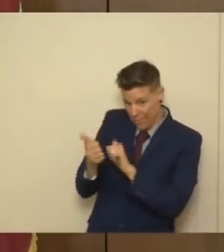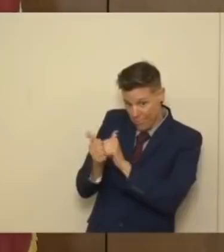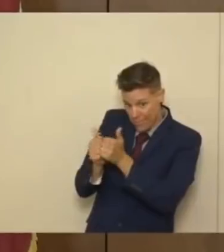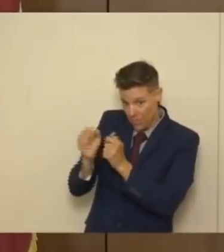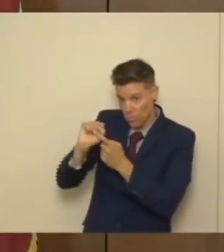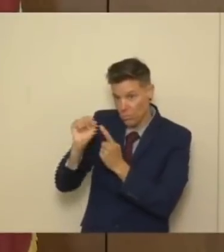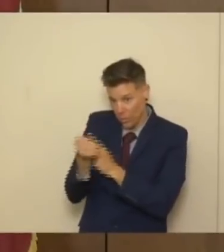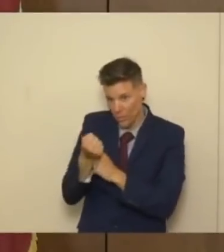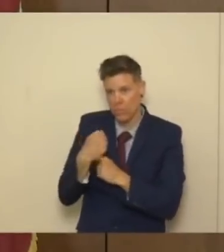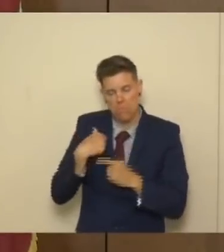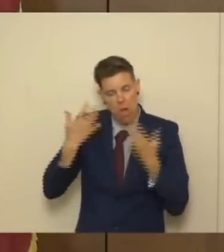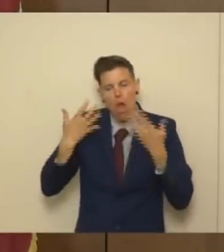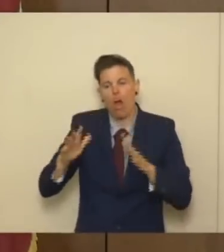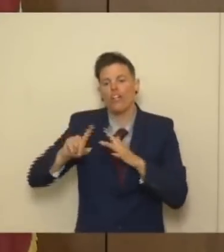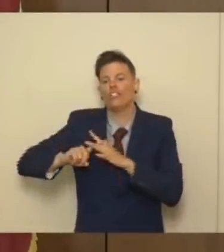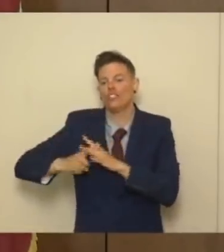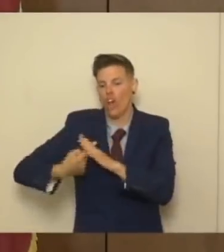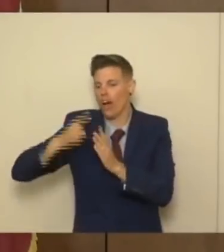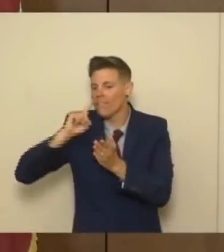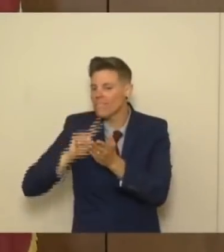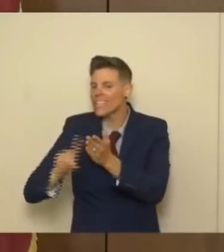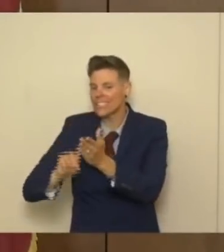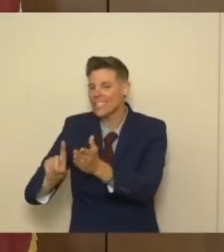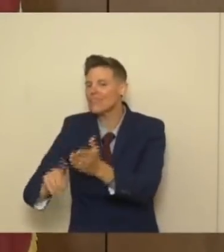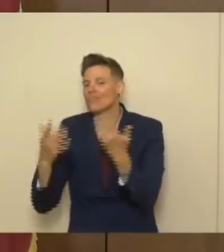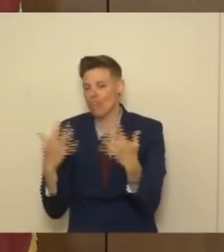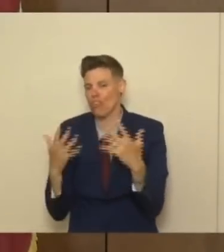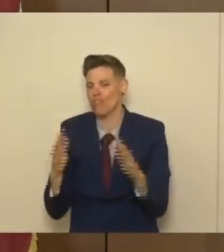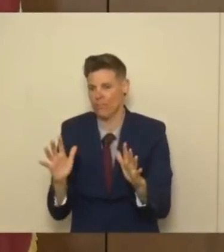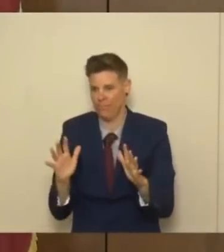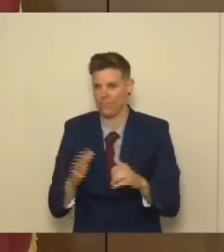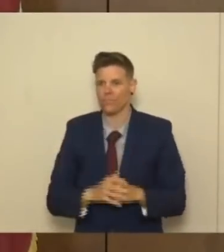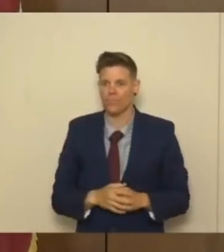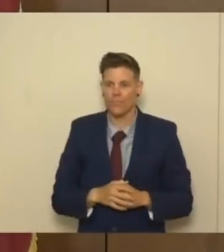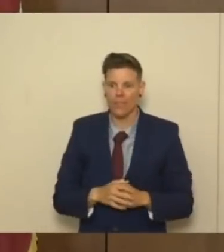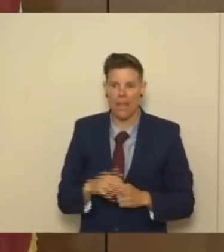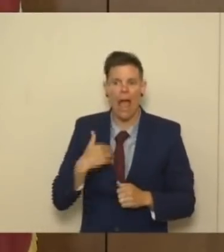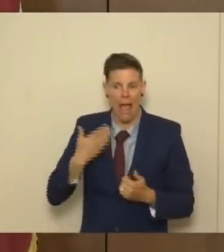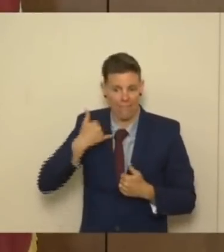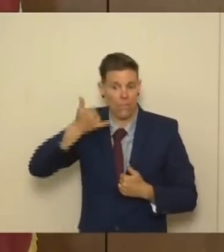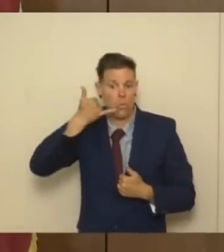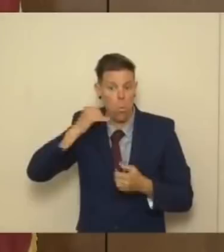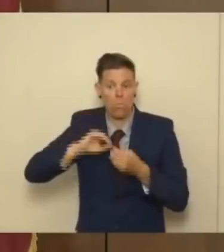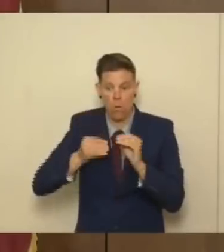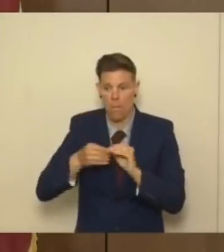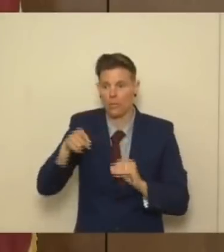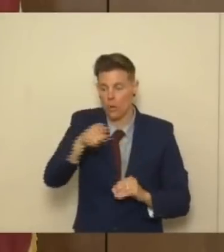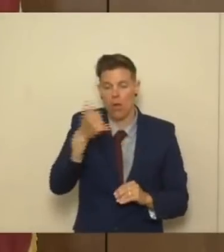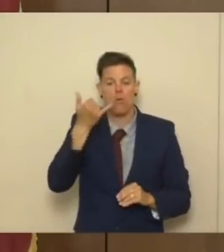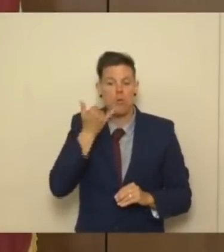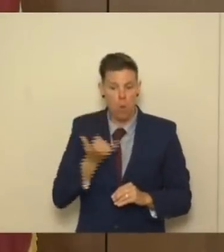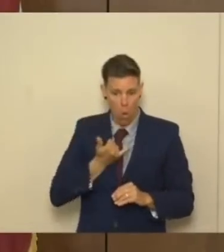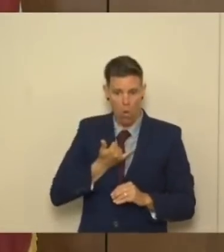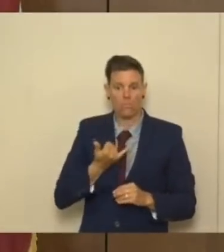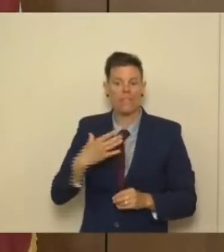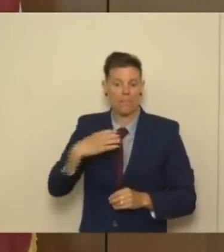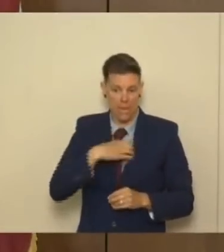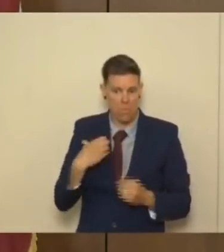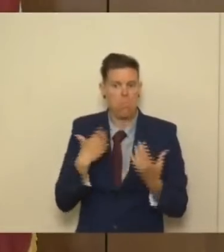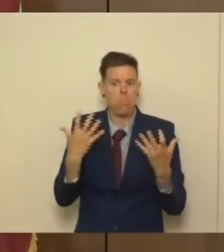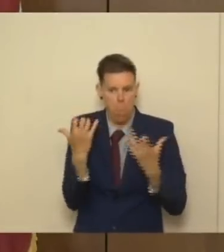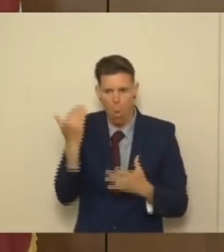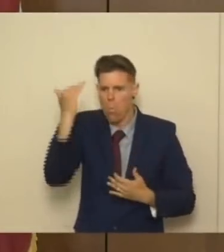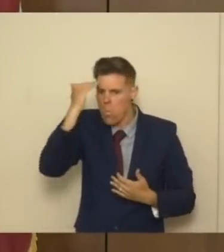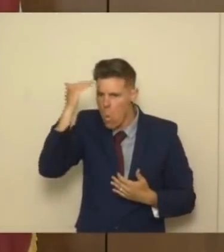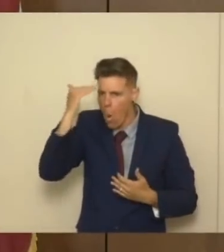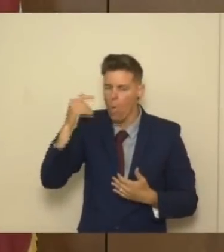people can tell us. We don't always know about it. We want to know about it. We send the state police and we work with local law enforcement,